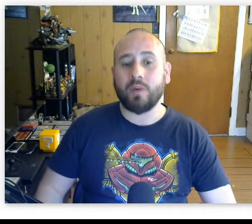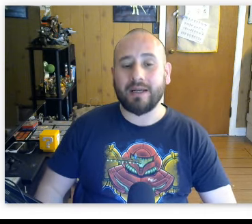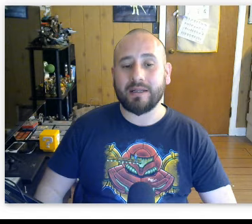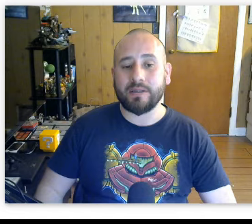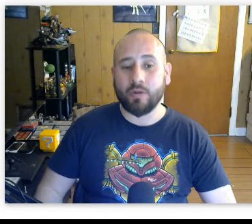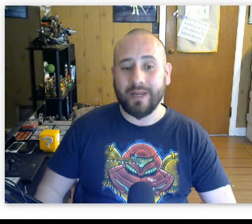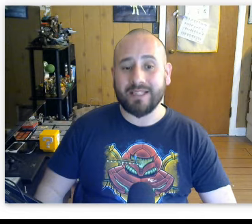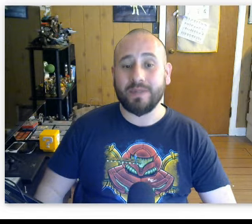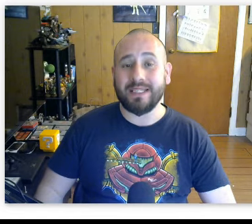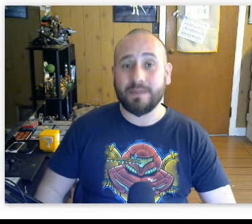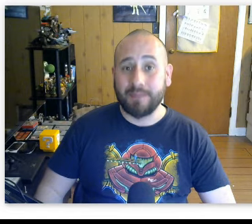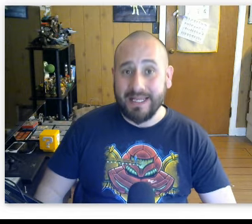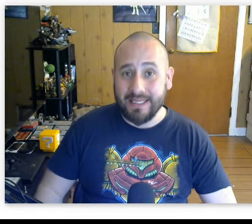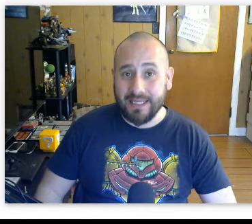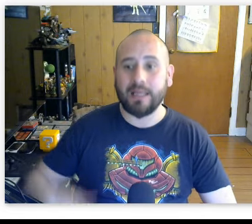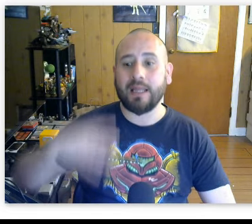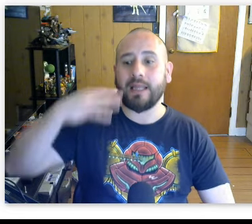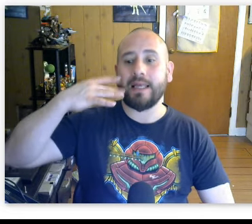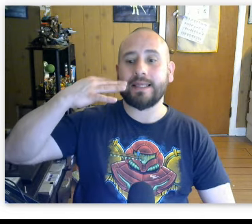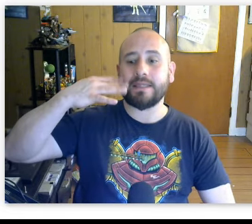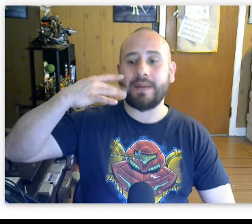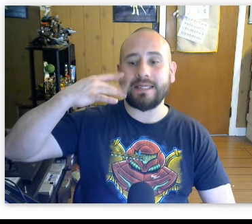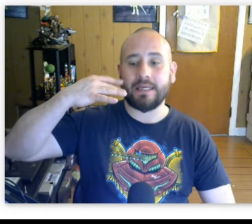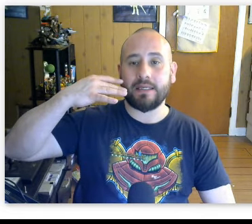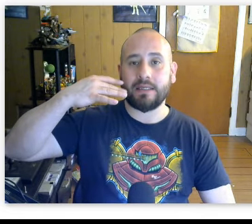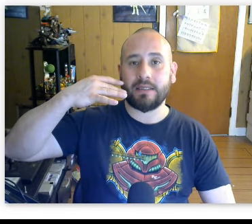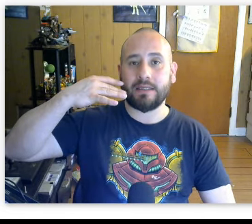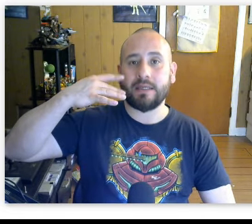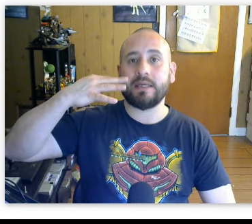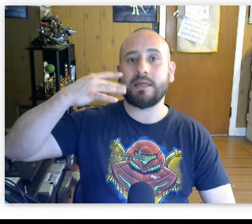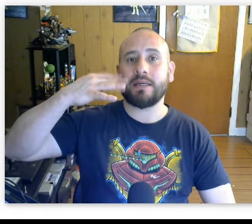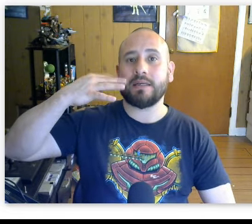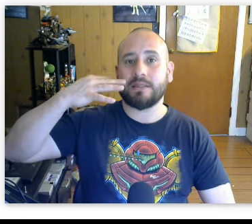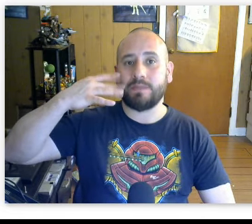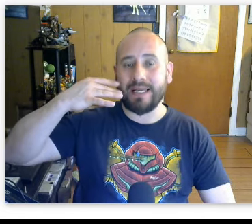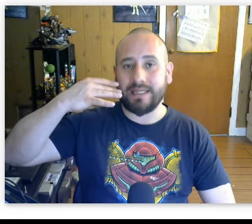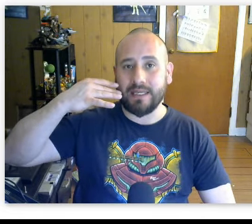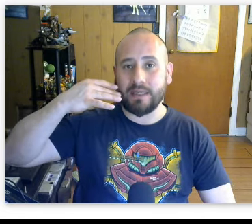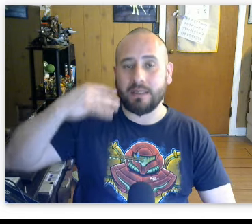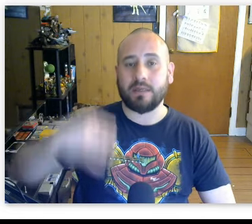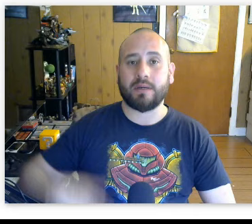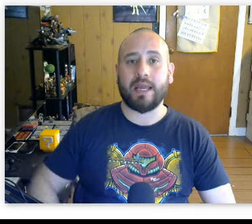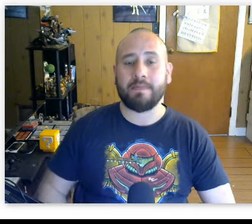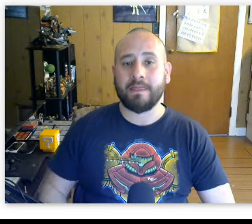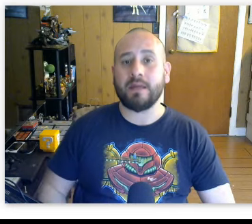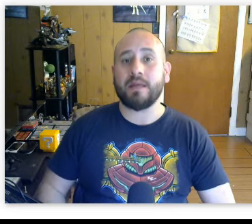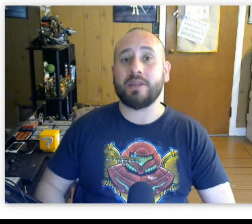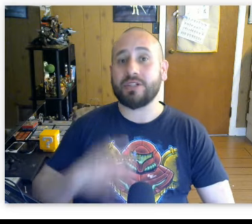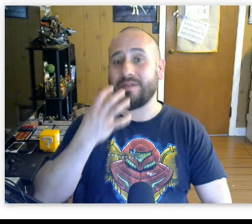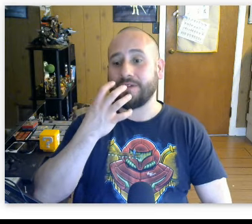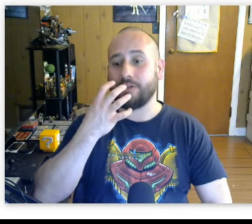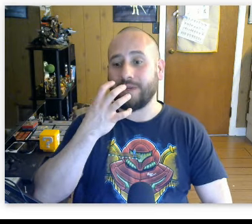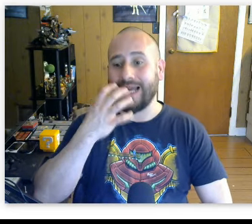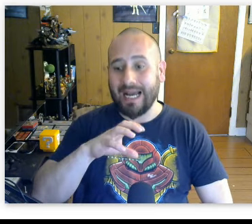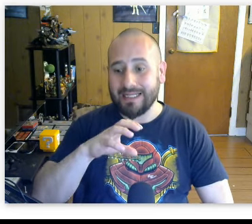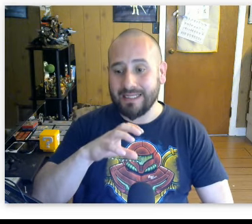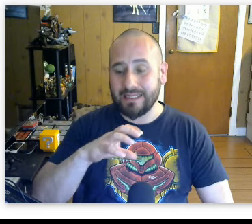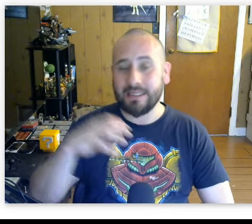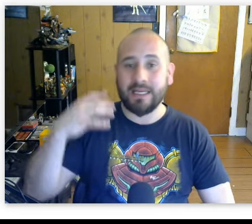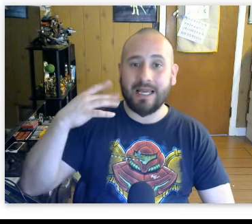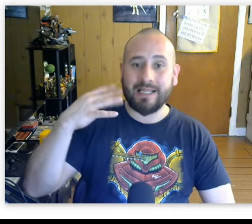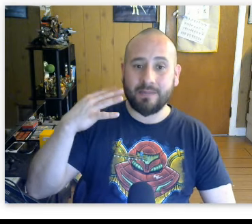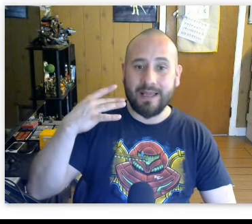if you want your wings to be spicy, spicy, spicy. Okay, there's a difference between